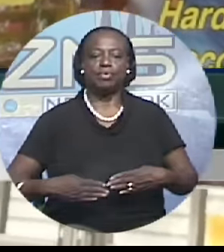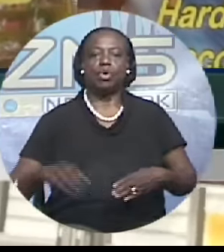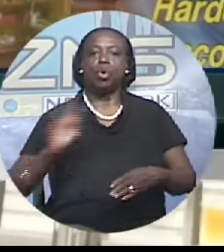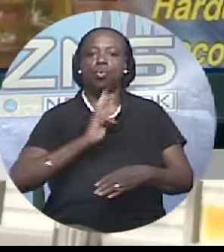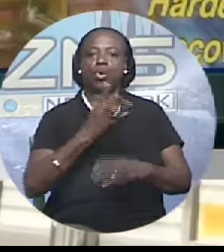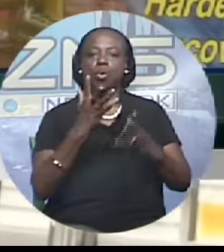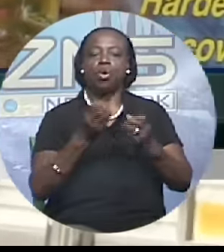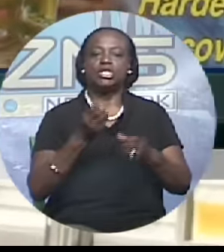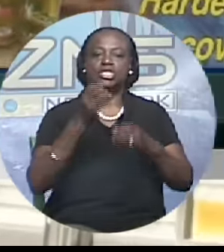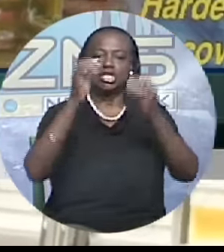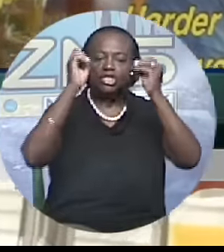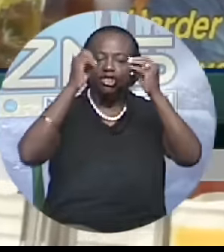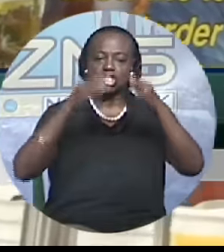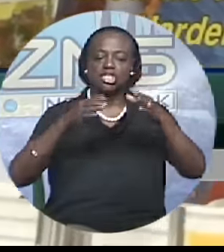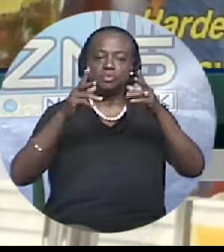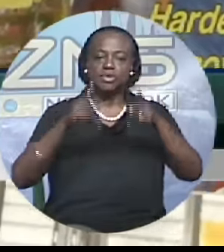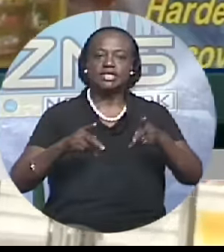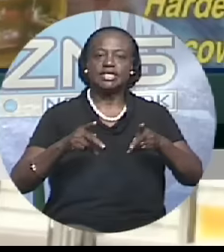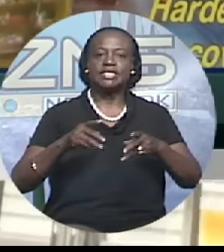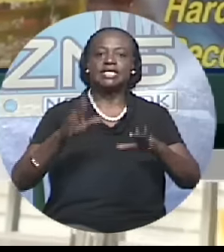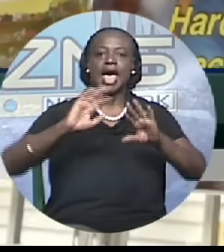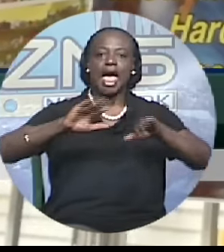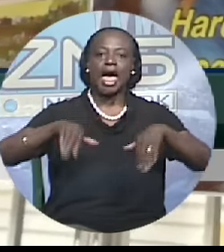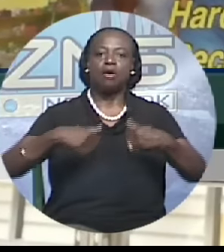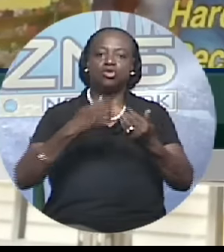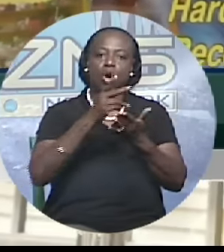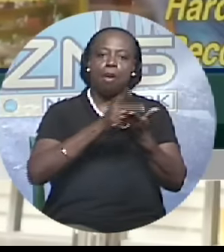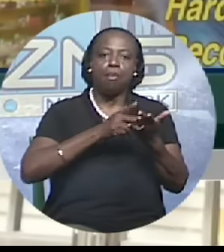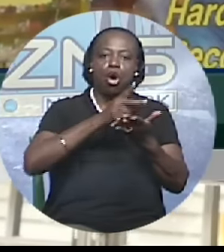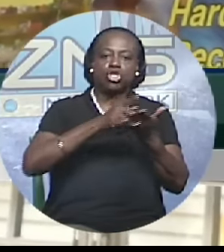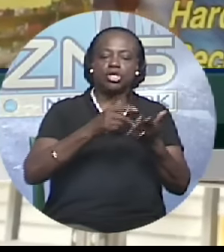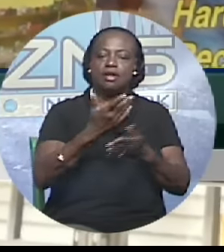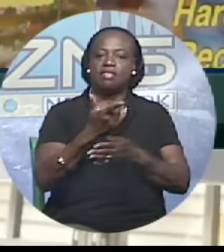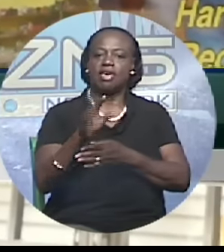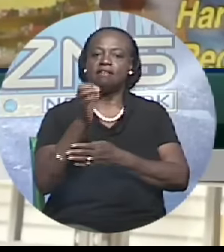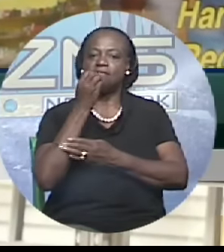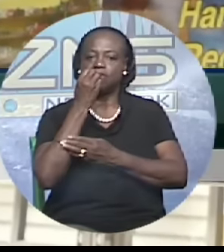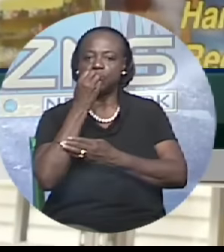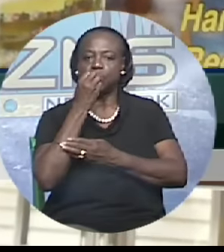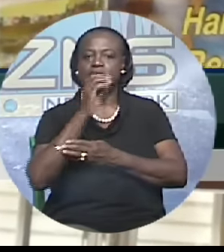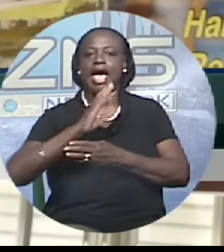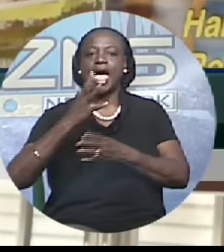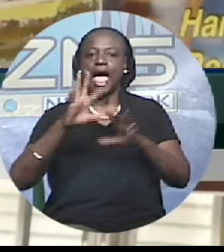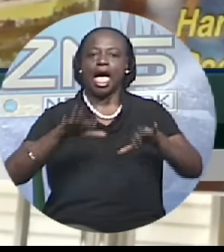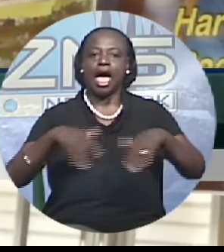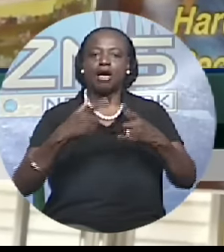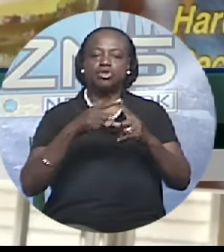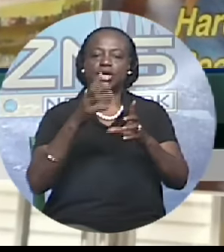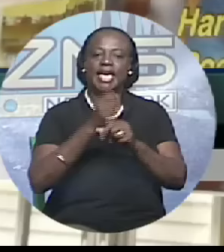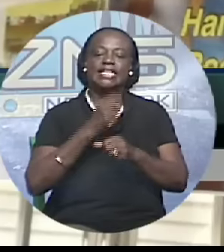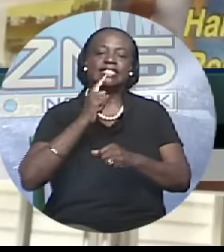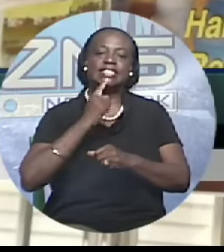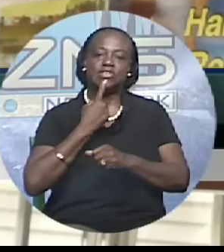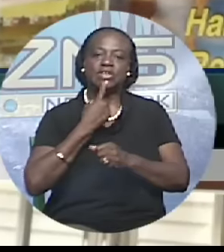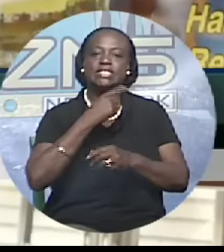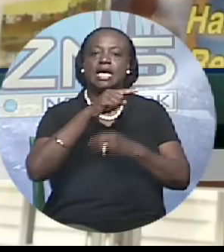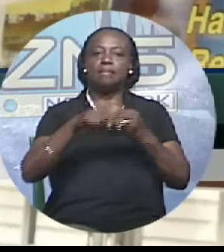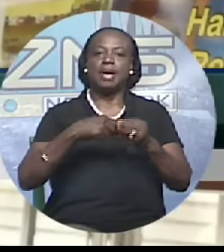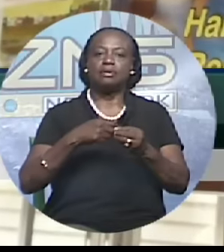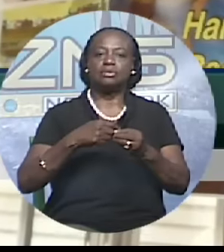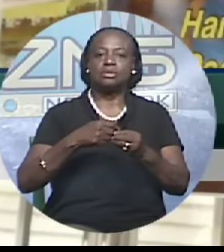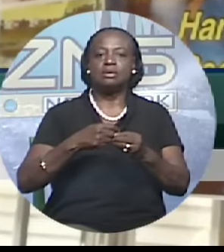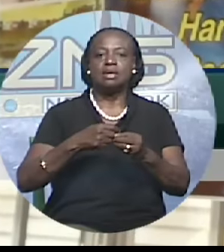and foremost, make the correct food choices, you know, how to get serious about losing weight or being healthier.